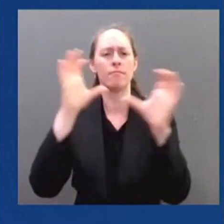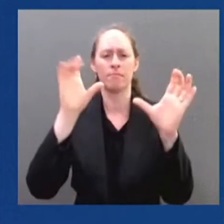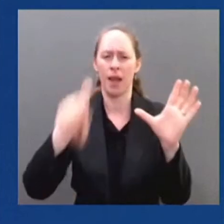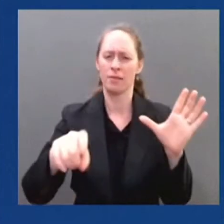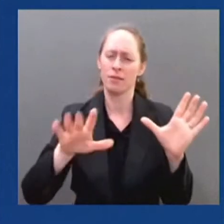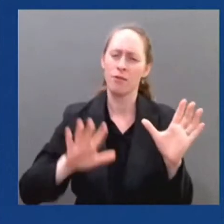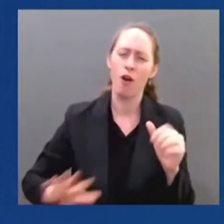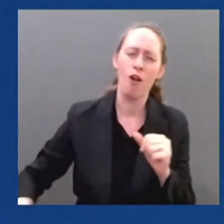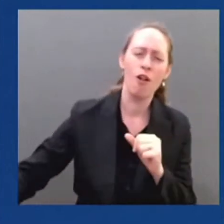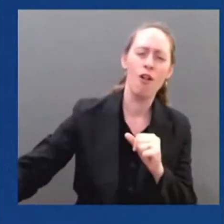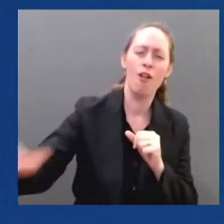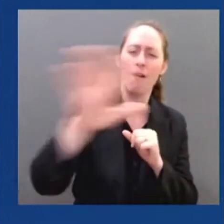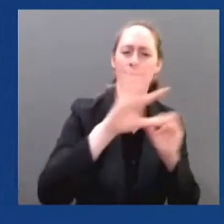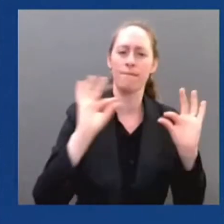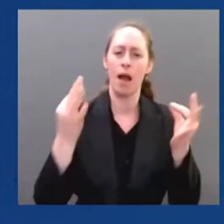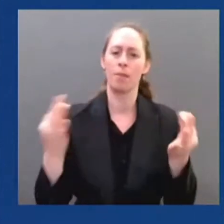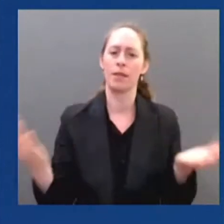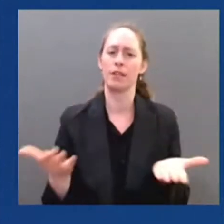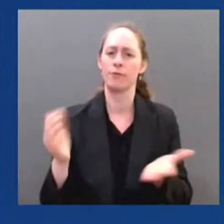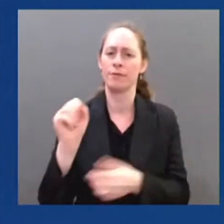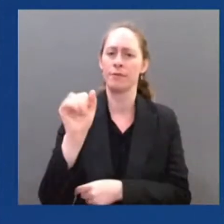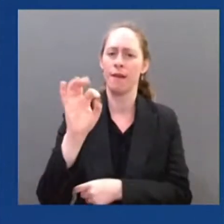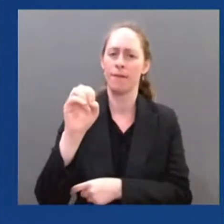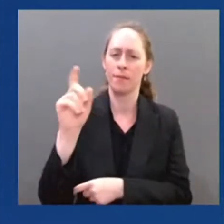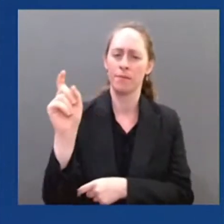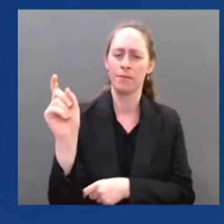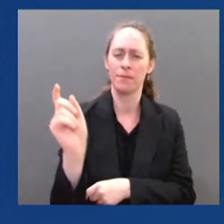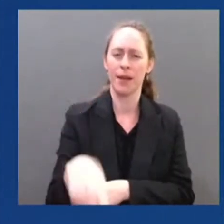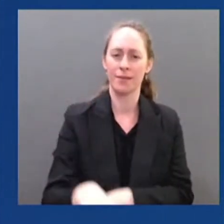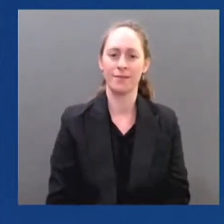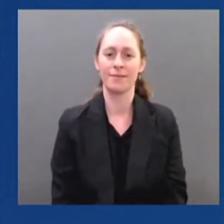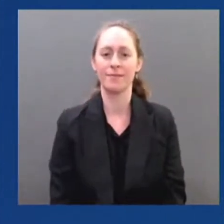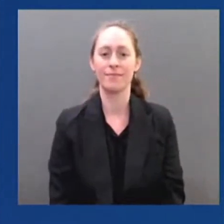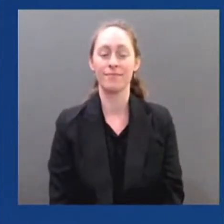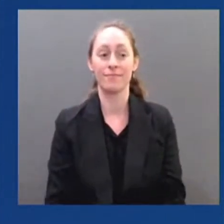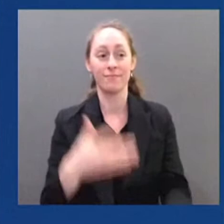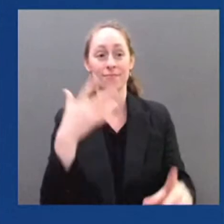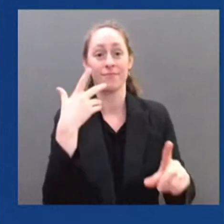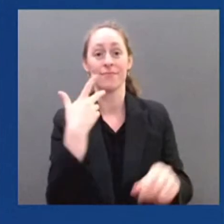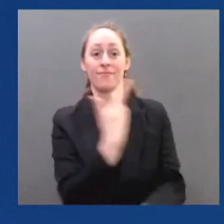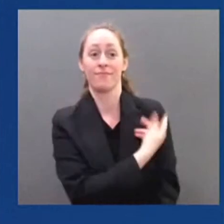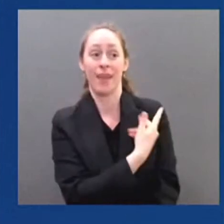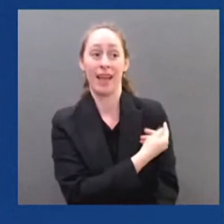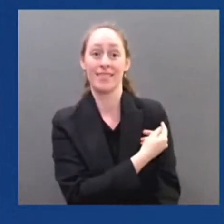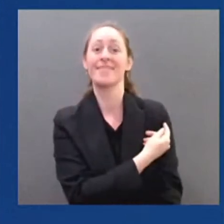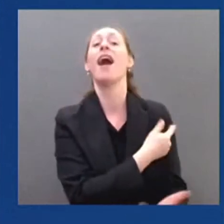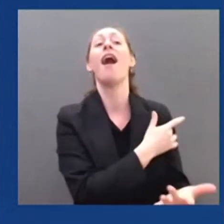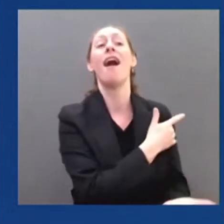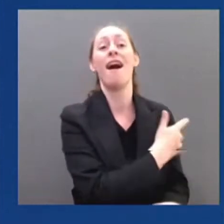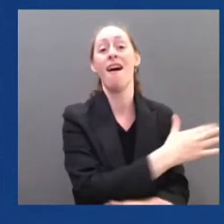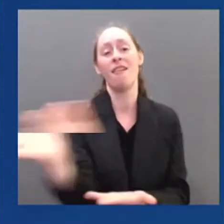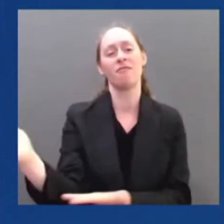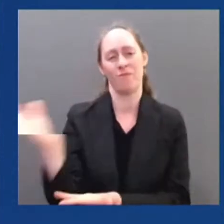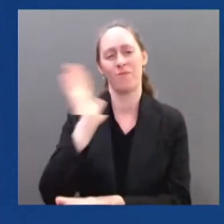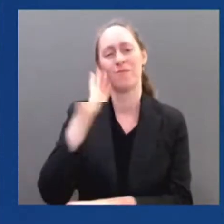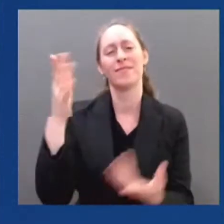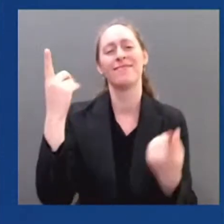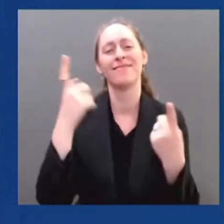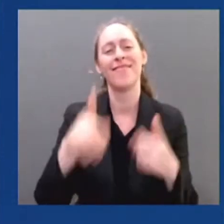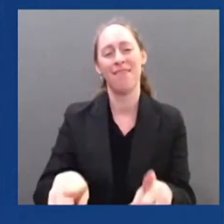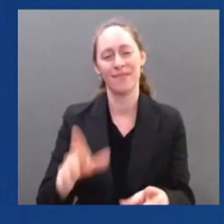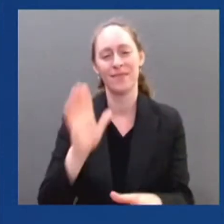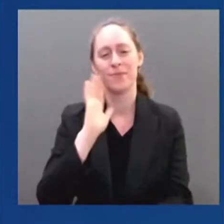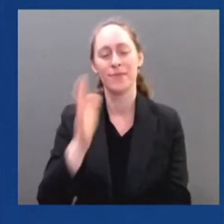vaccines brings us that much closer to that goal. Now, to make sure that these vaccines get to the families that want them, we have